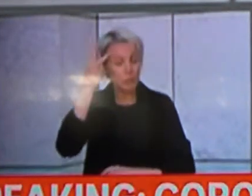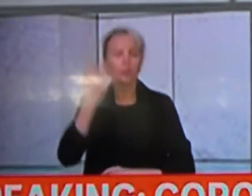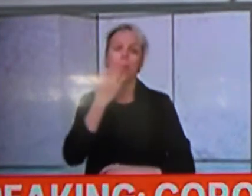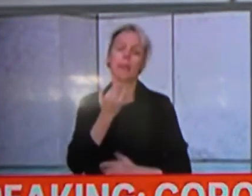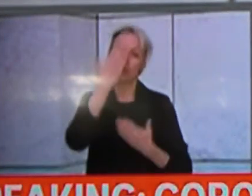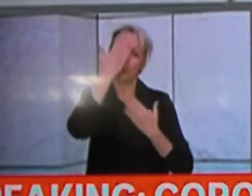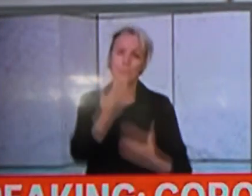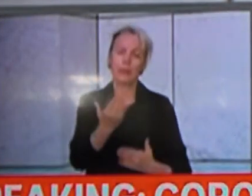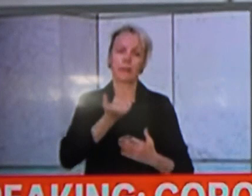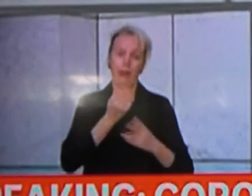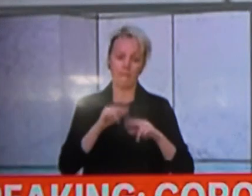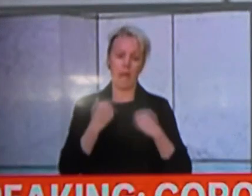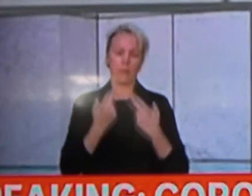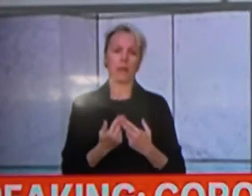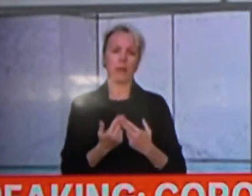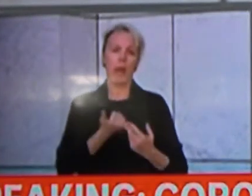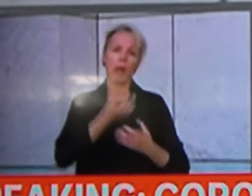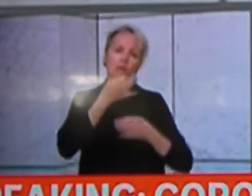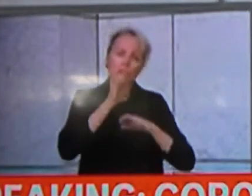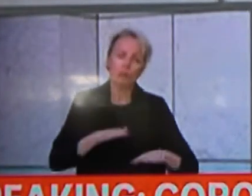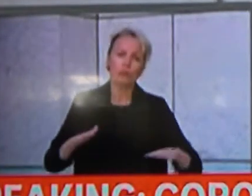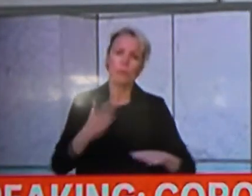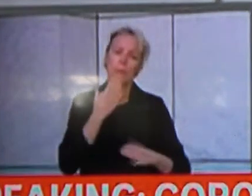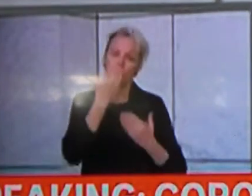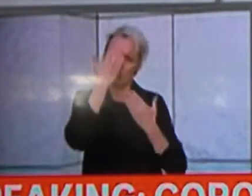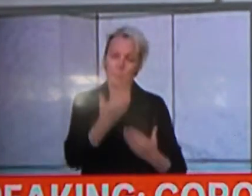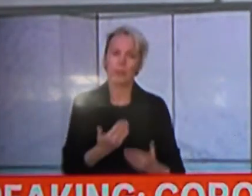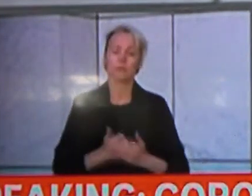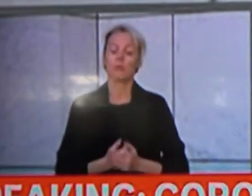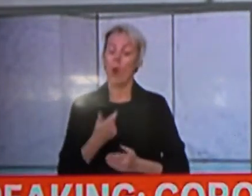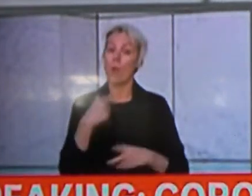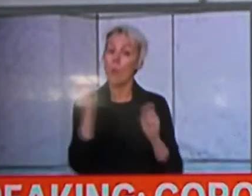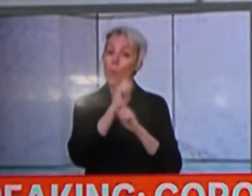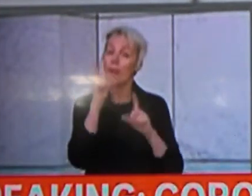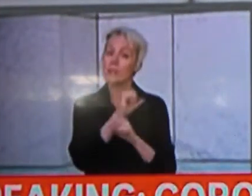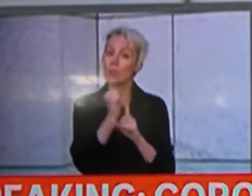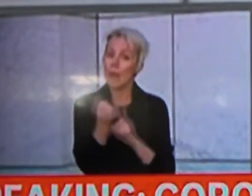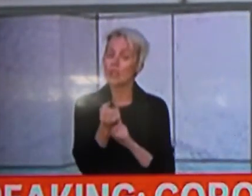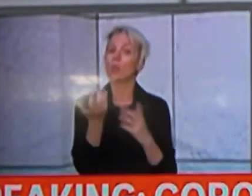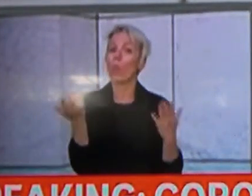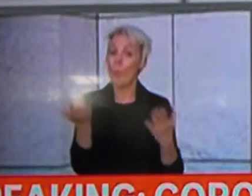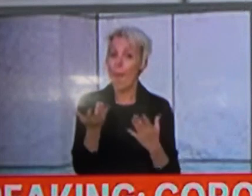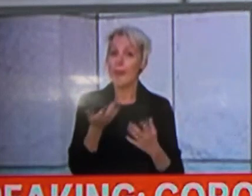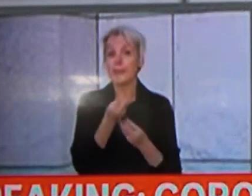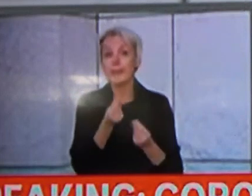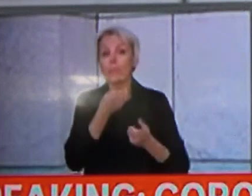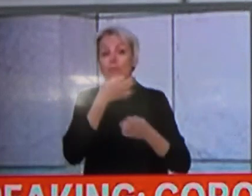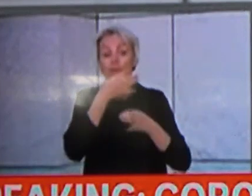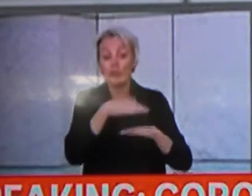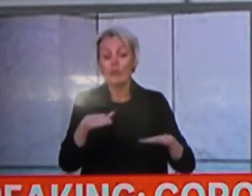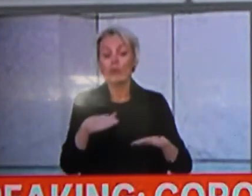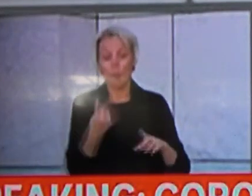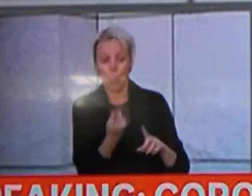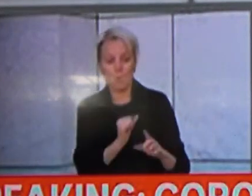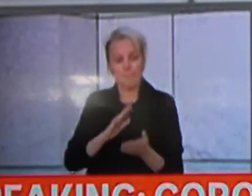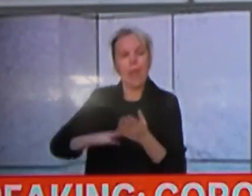privacy of our families and of our children. I'm aware of circumstances where the children of members of